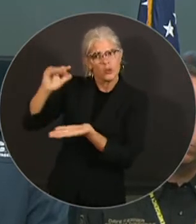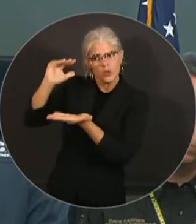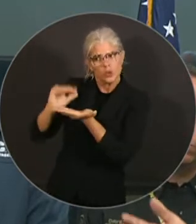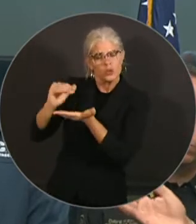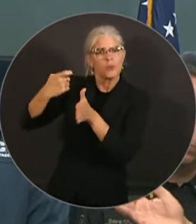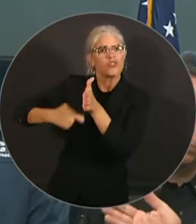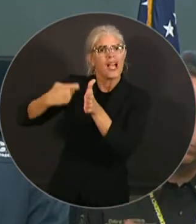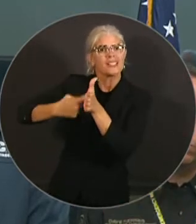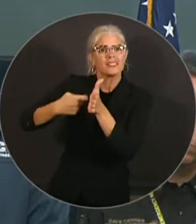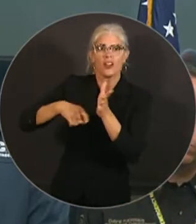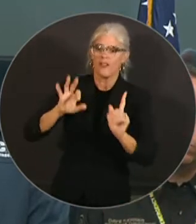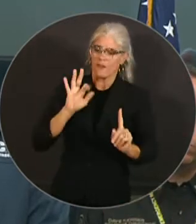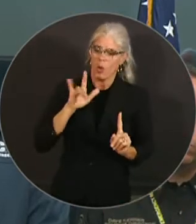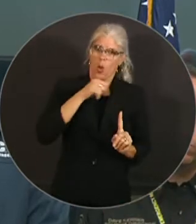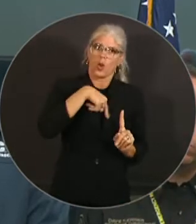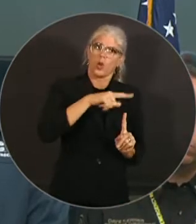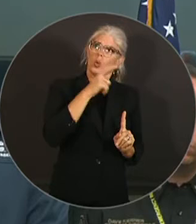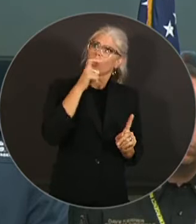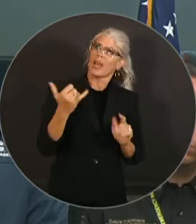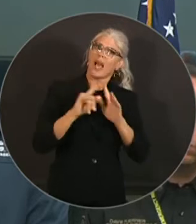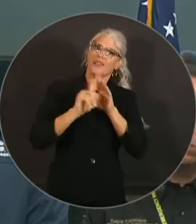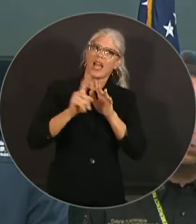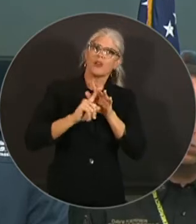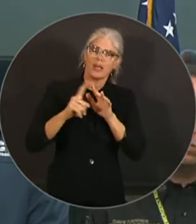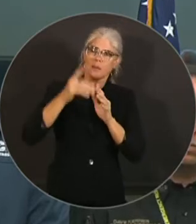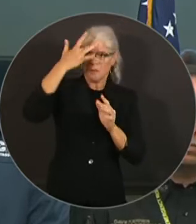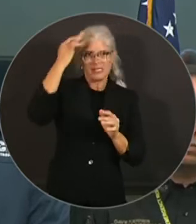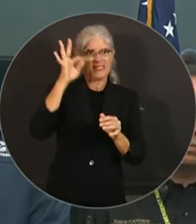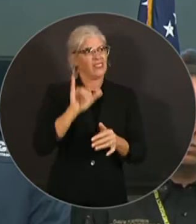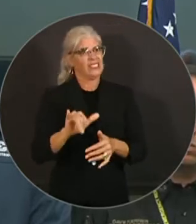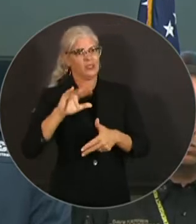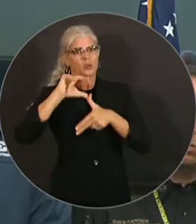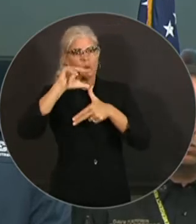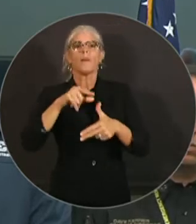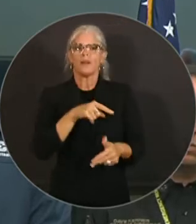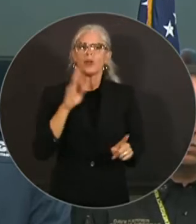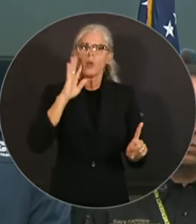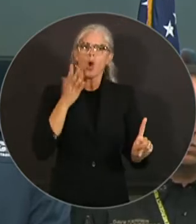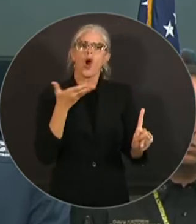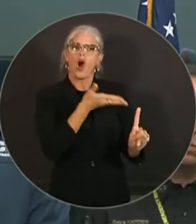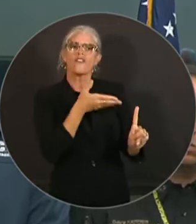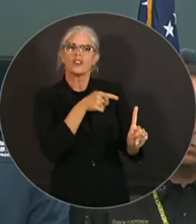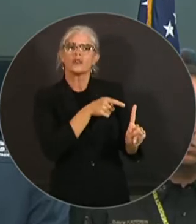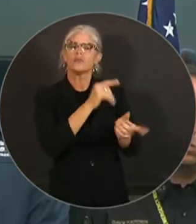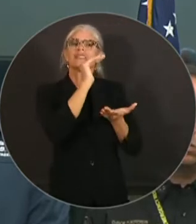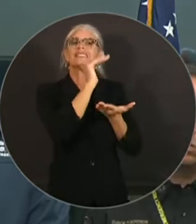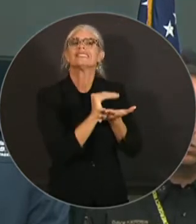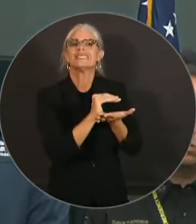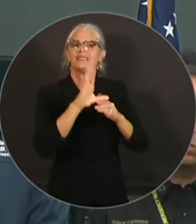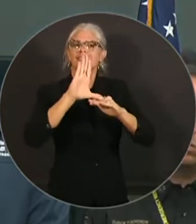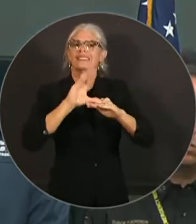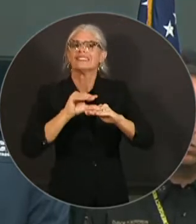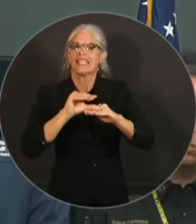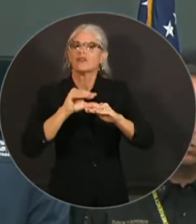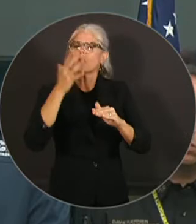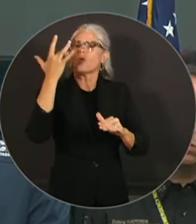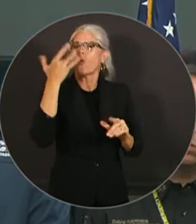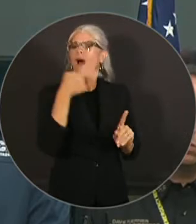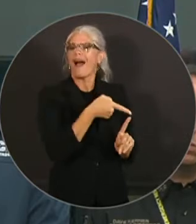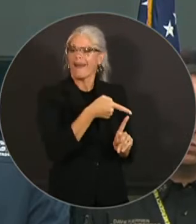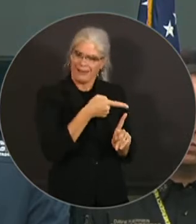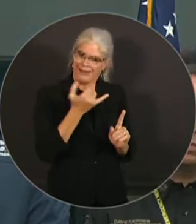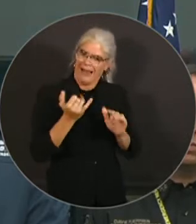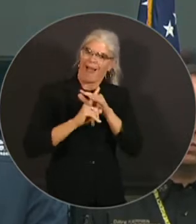who are evacuating because of the storm, they typically will offer a distress rate. I know a lot of the properties have already published